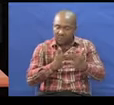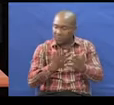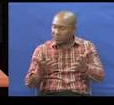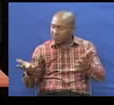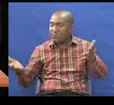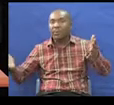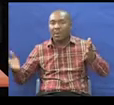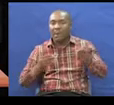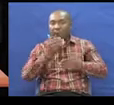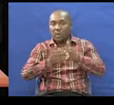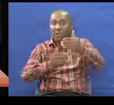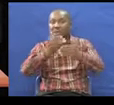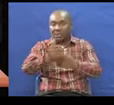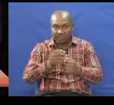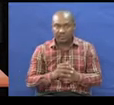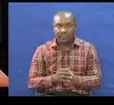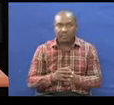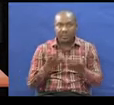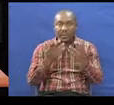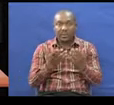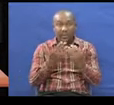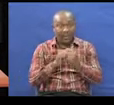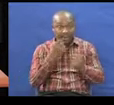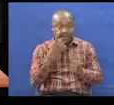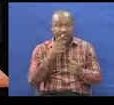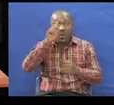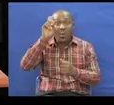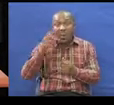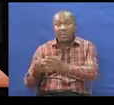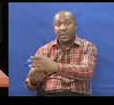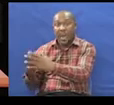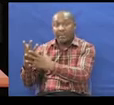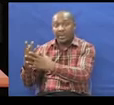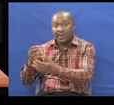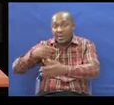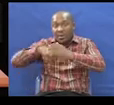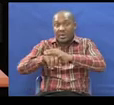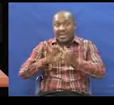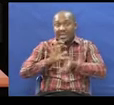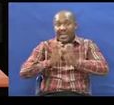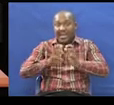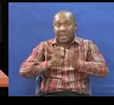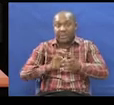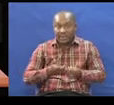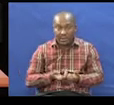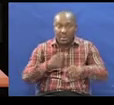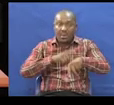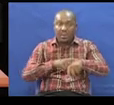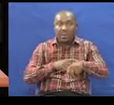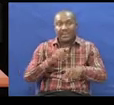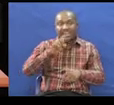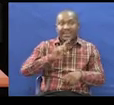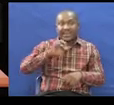the setup of the diagram, let us see what is happening within the reaction. What is happening when zinc will